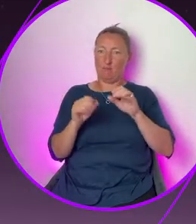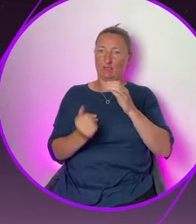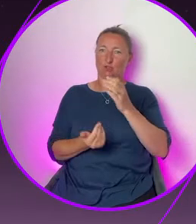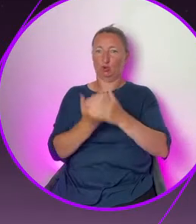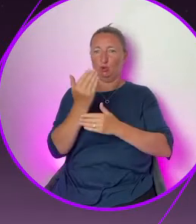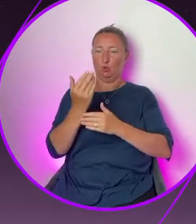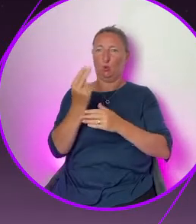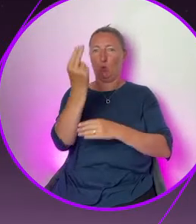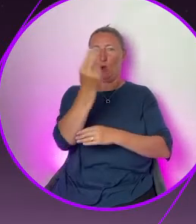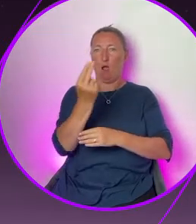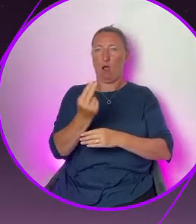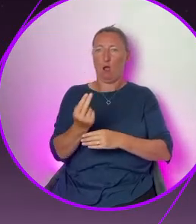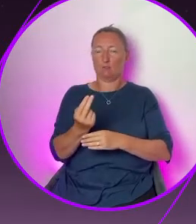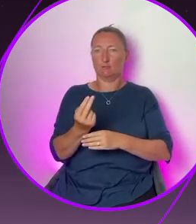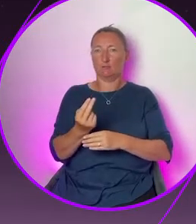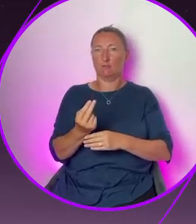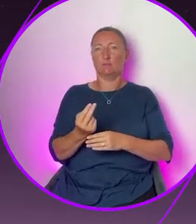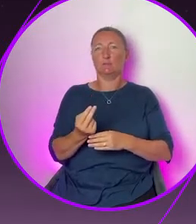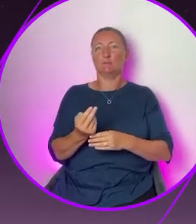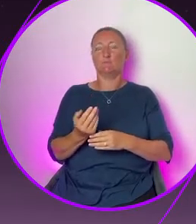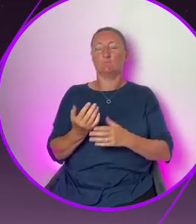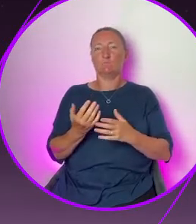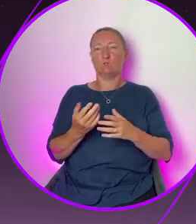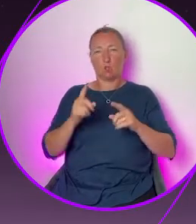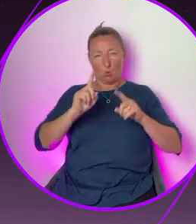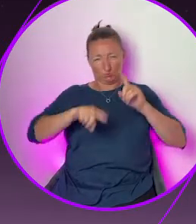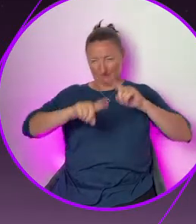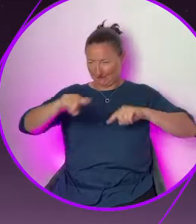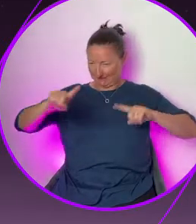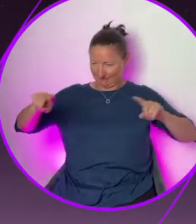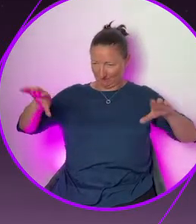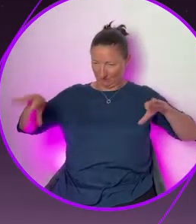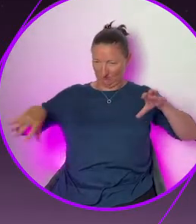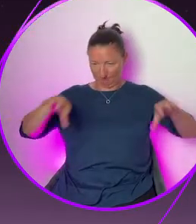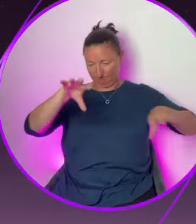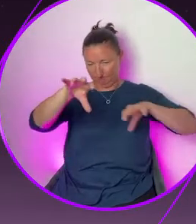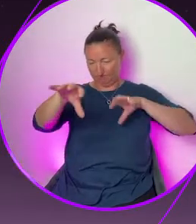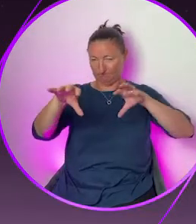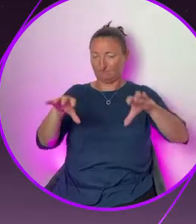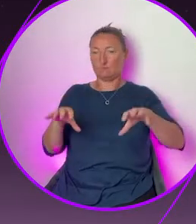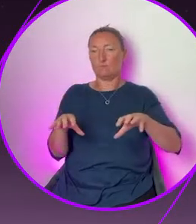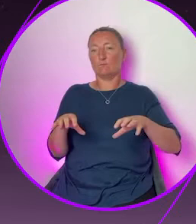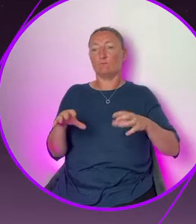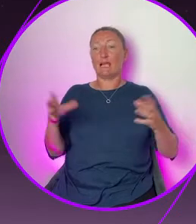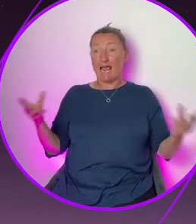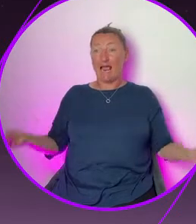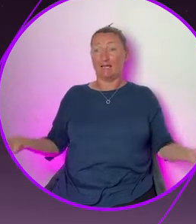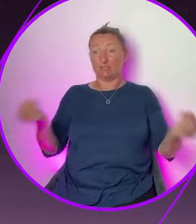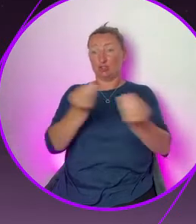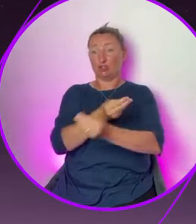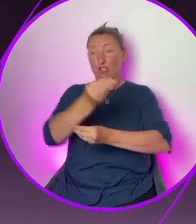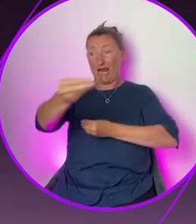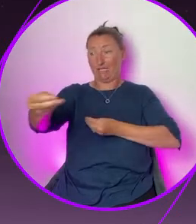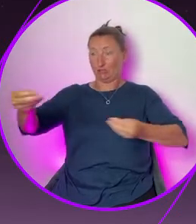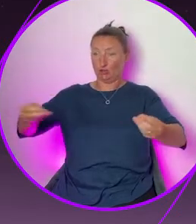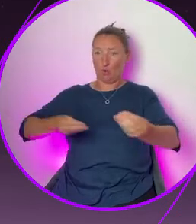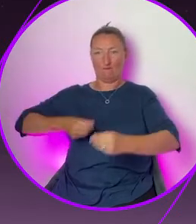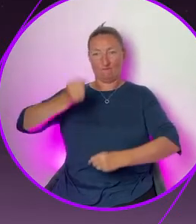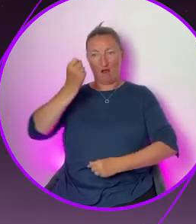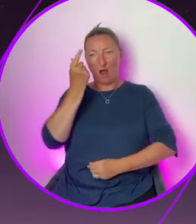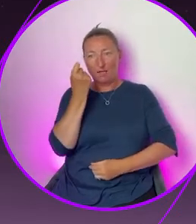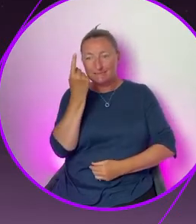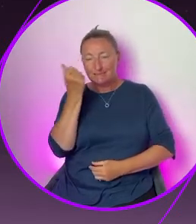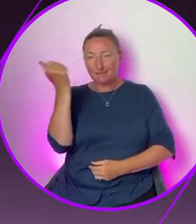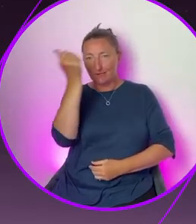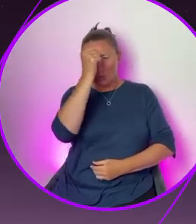kind of plugging in artistic practices into wider knowledge exchange projects and programs, like at a